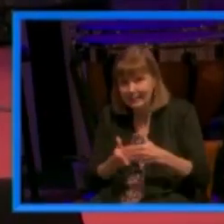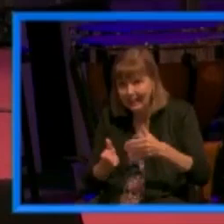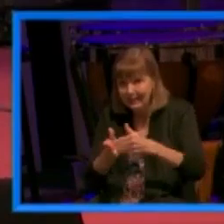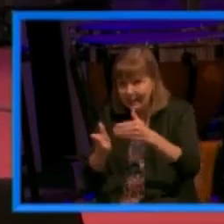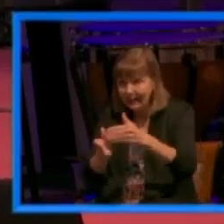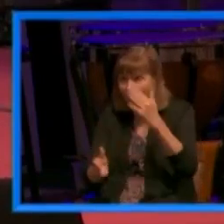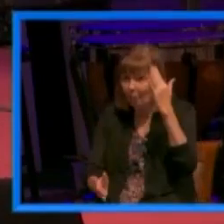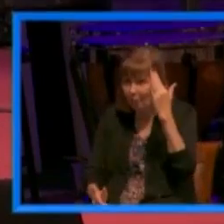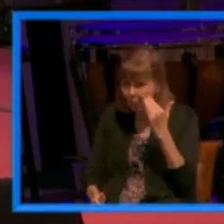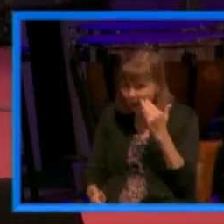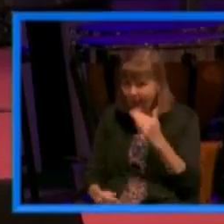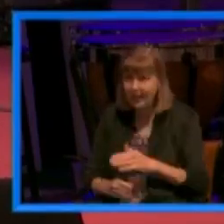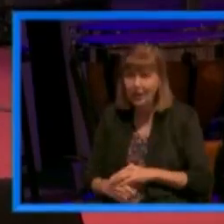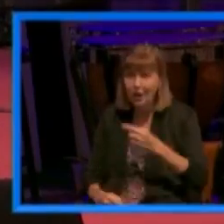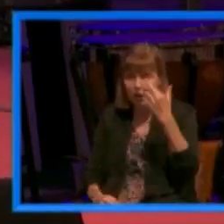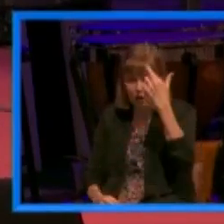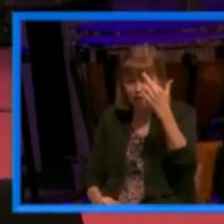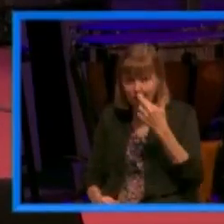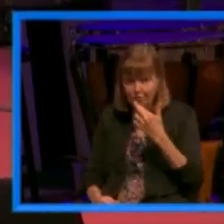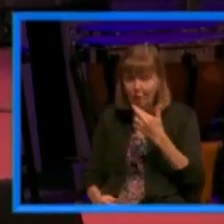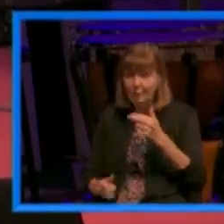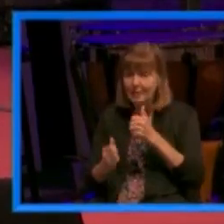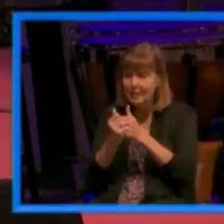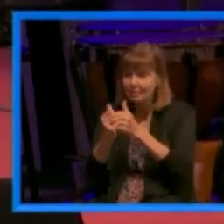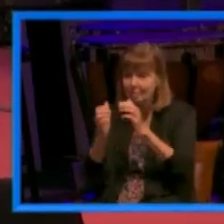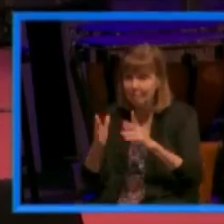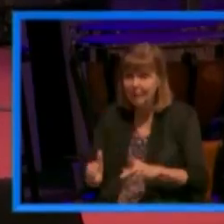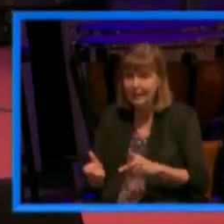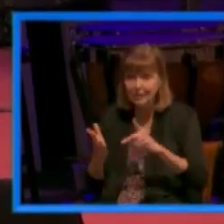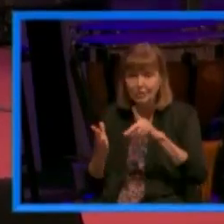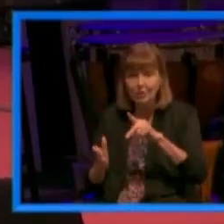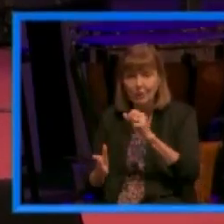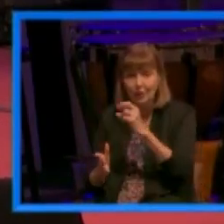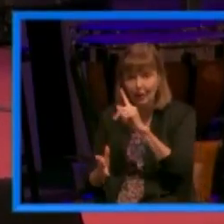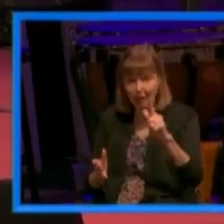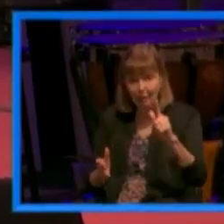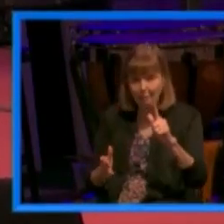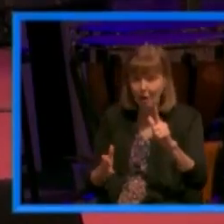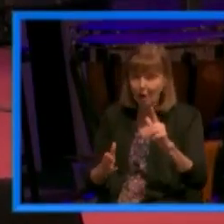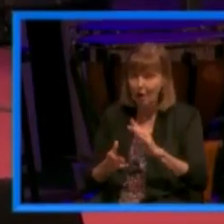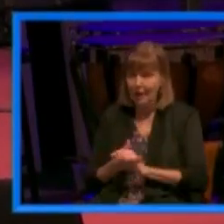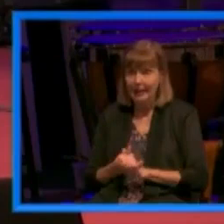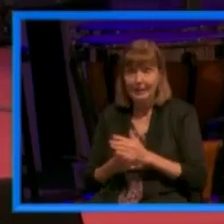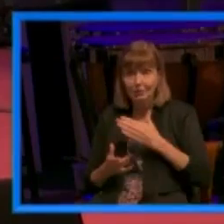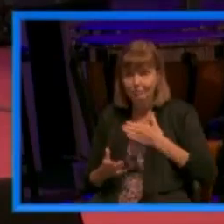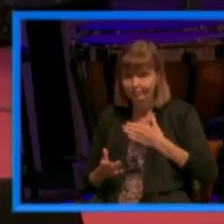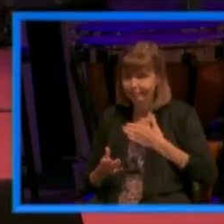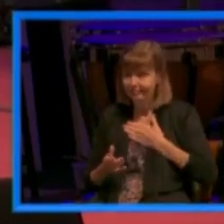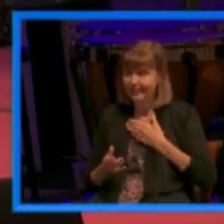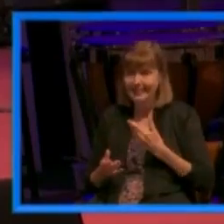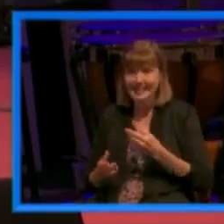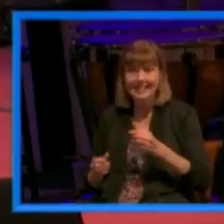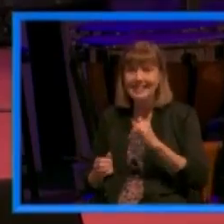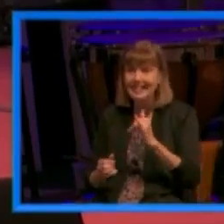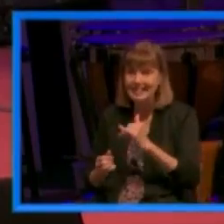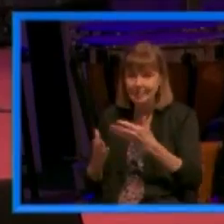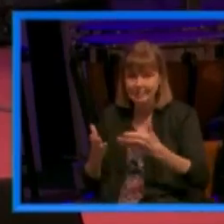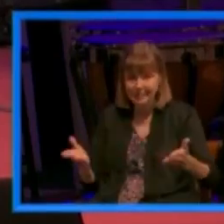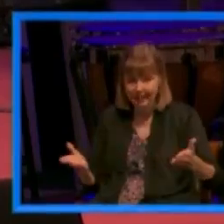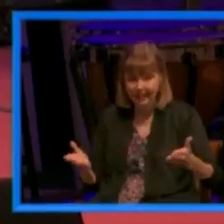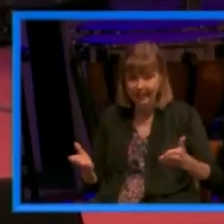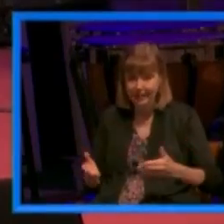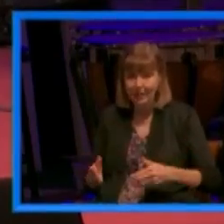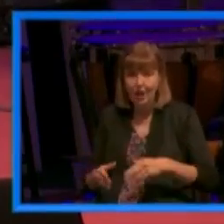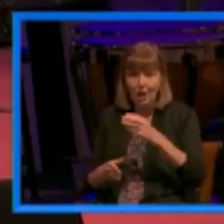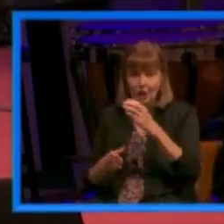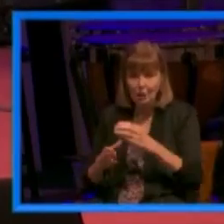In the book of Romans, the Apostle Paul has this same argument with himself and with those that are reading it. He will say in Romans chapter 7, verses